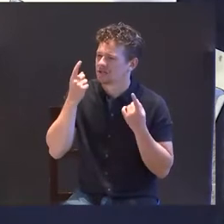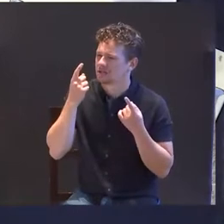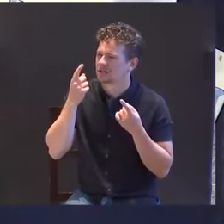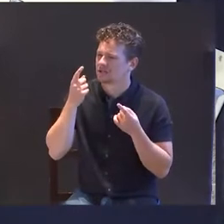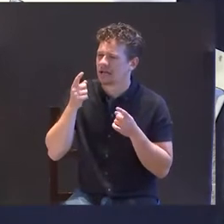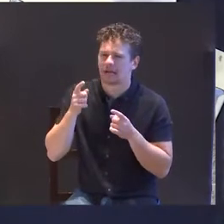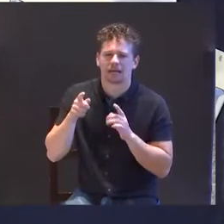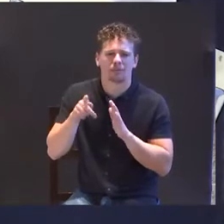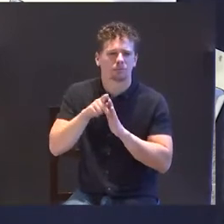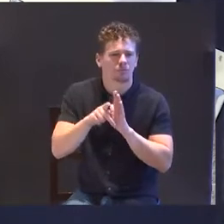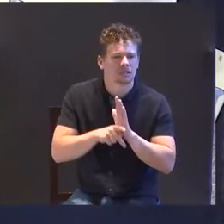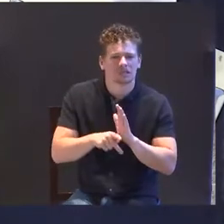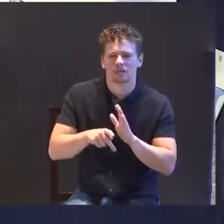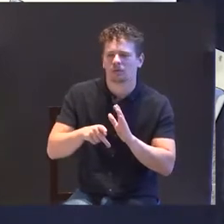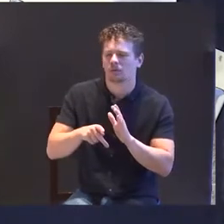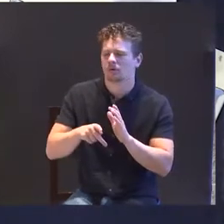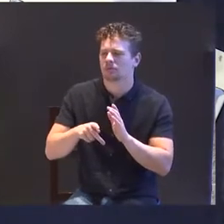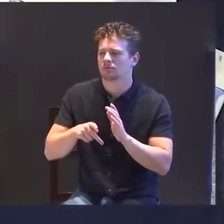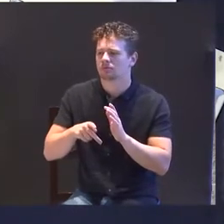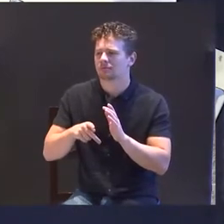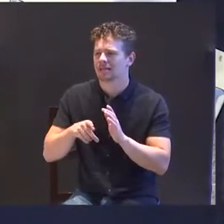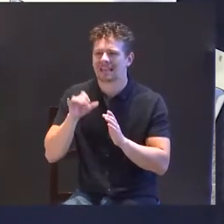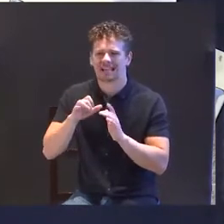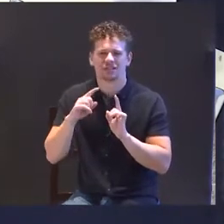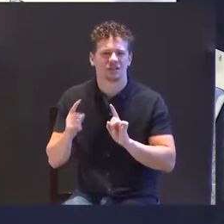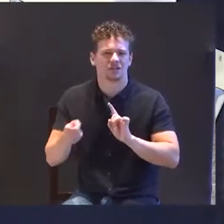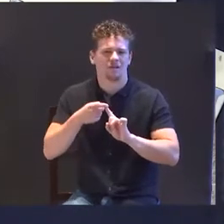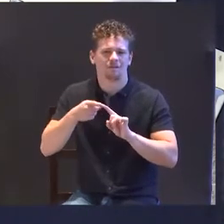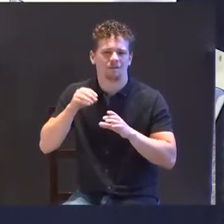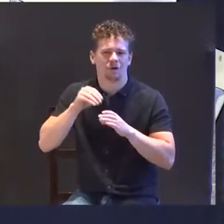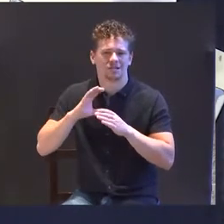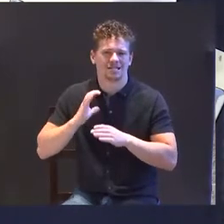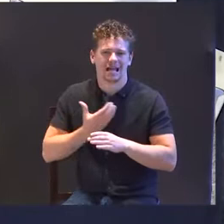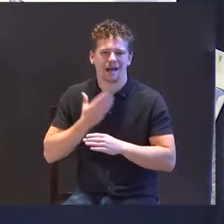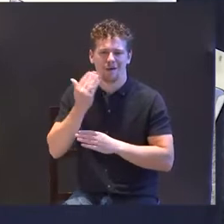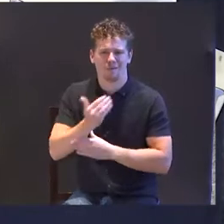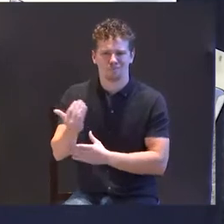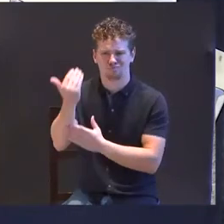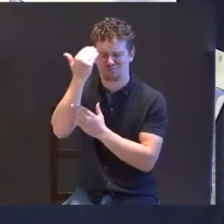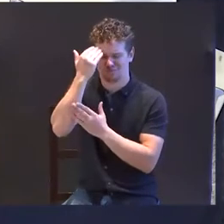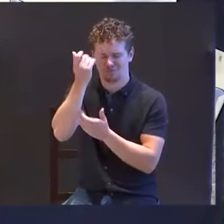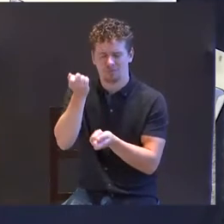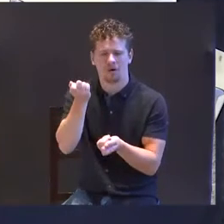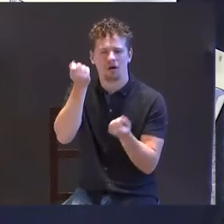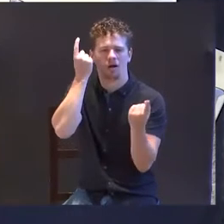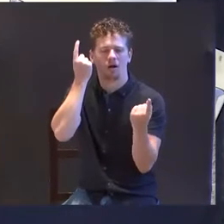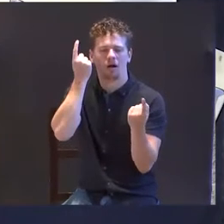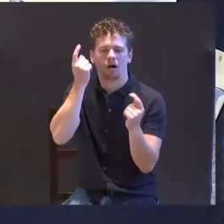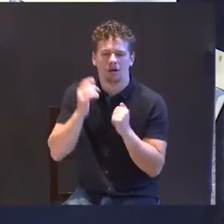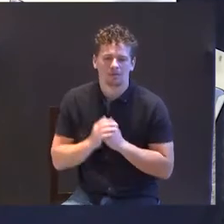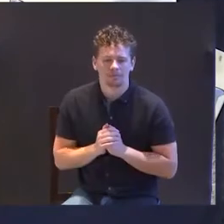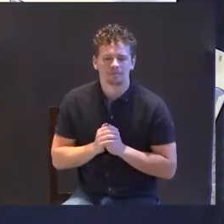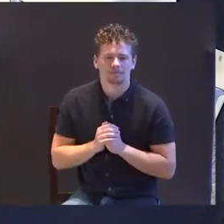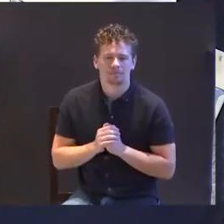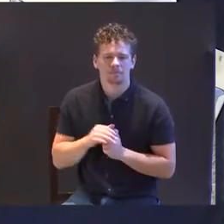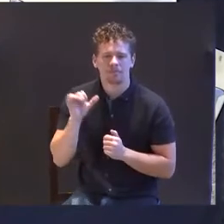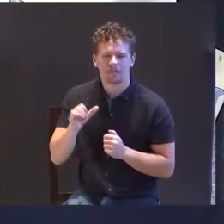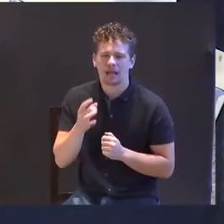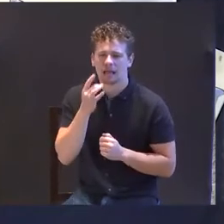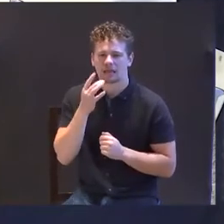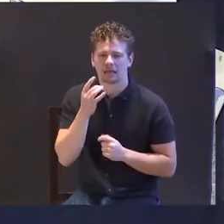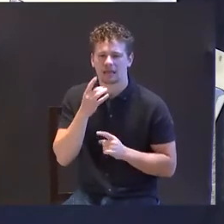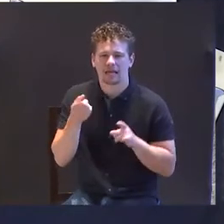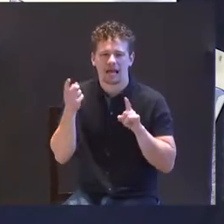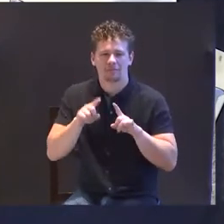order, it always comes first into consciousness. Think about that. That light comes first